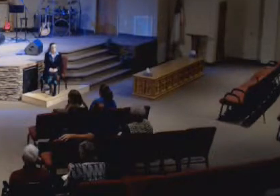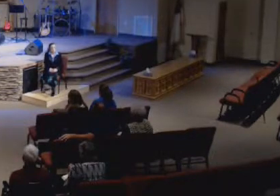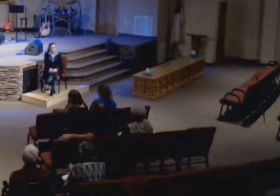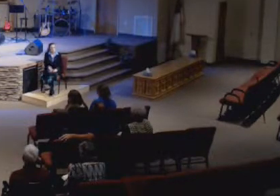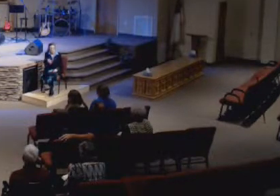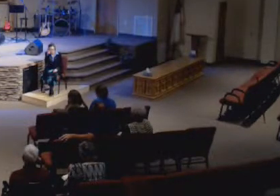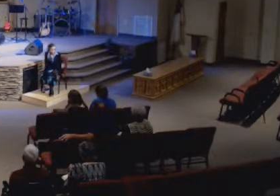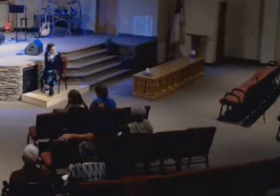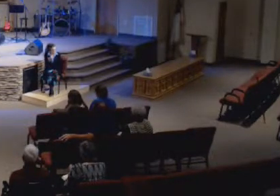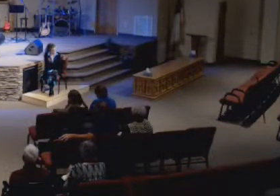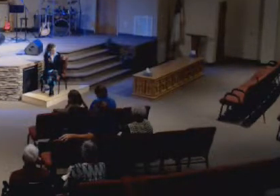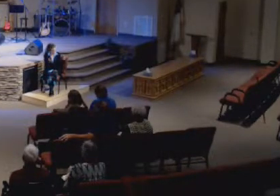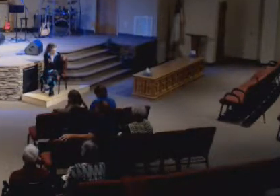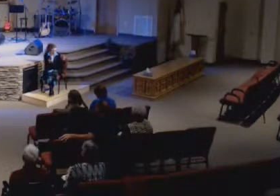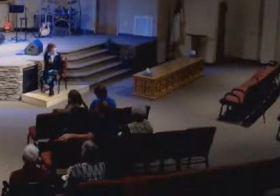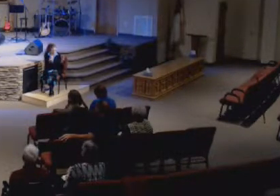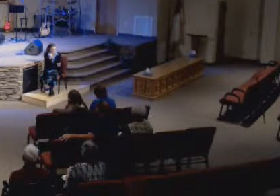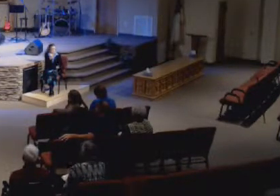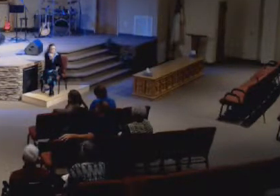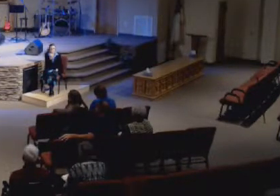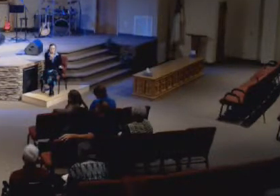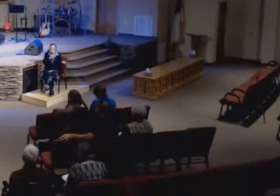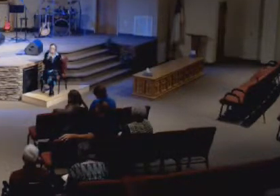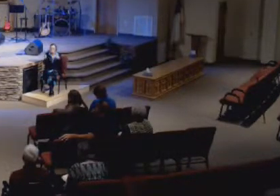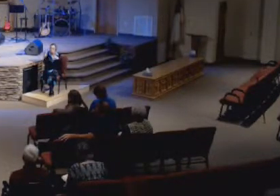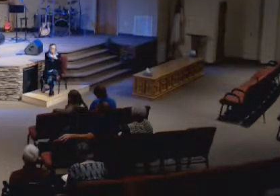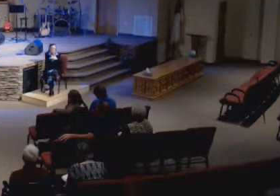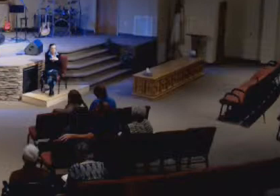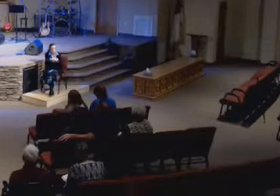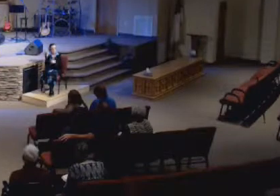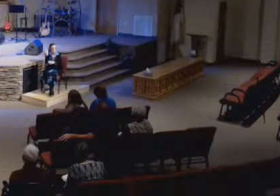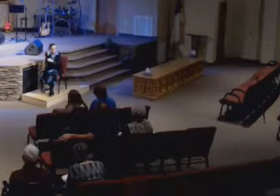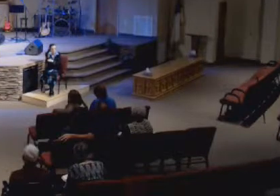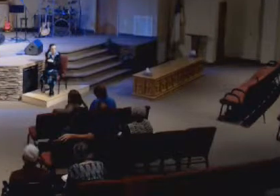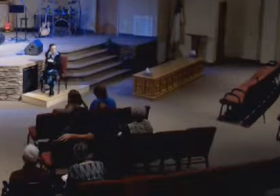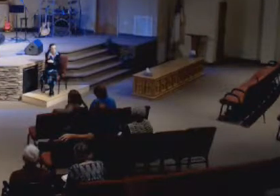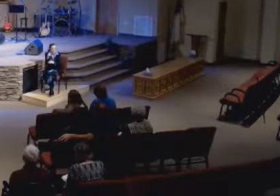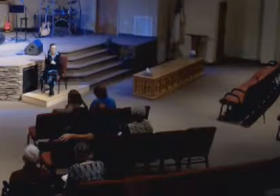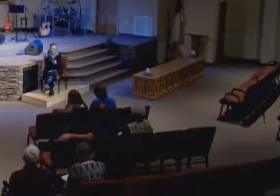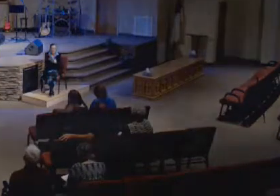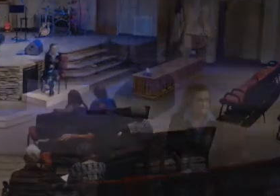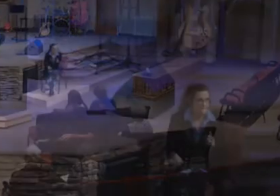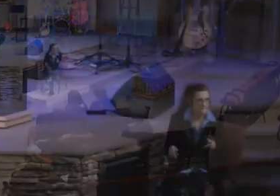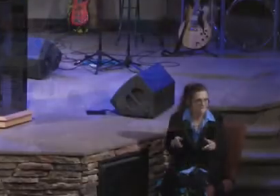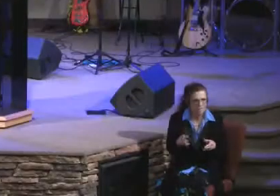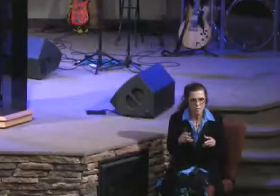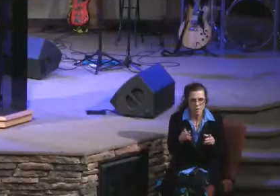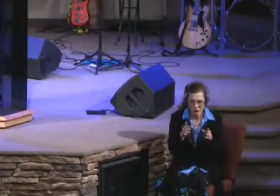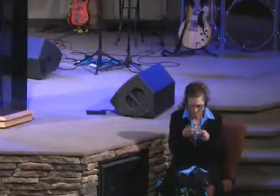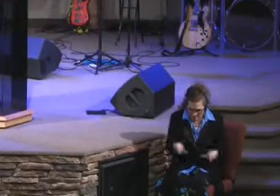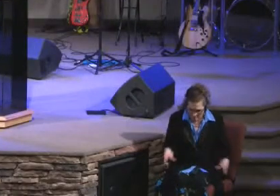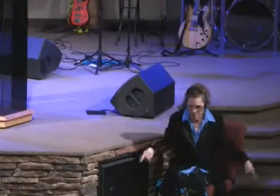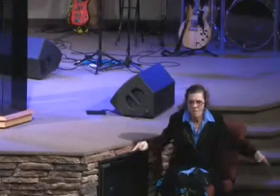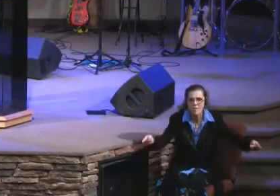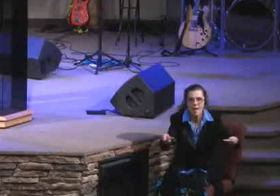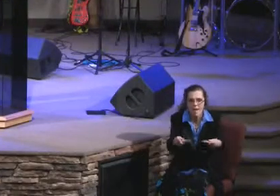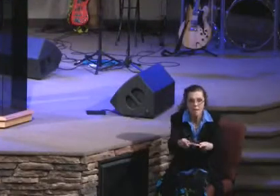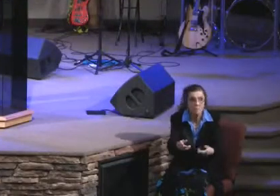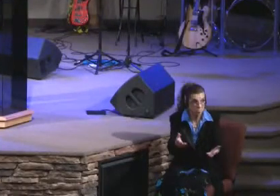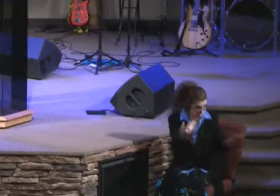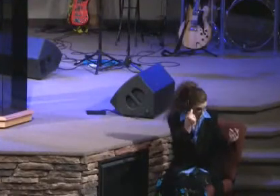that God wanted Israel to go in and conquer every inhabitant of the land. Amen. How many's